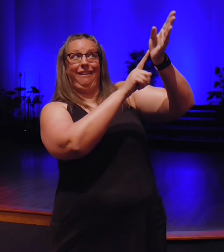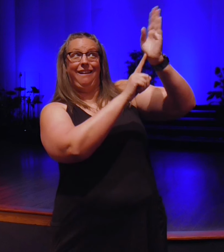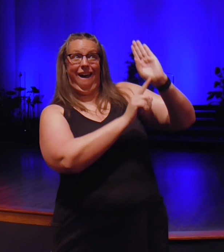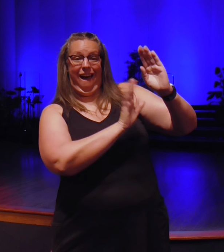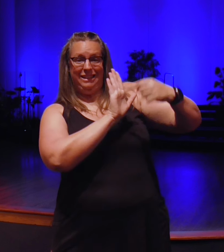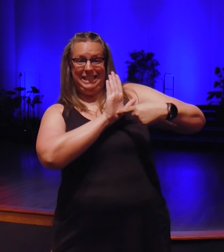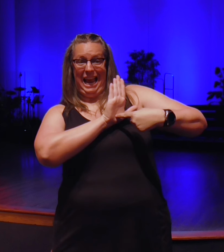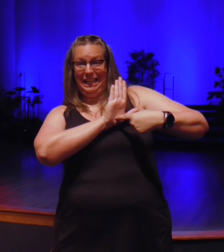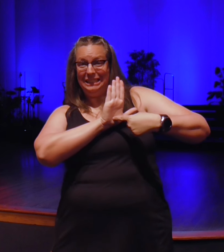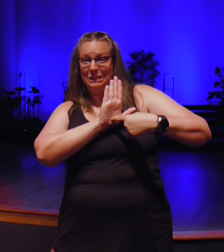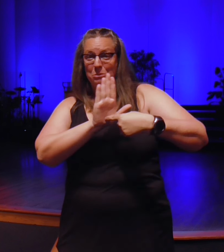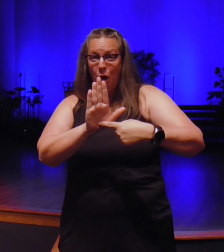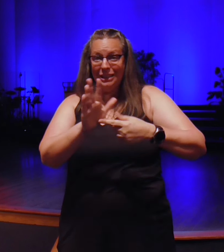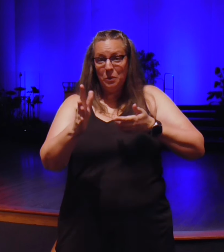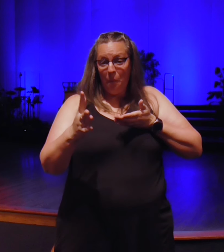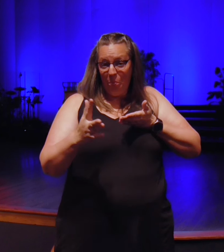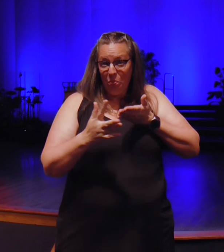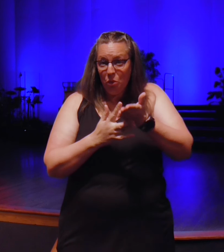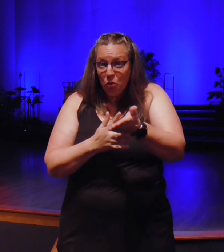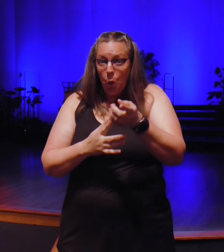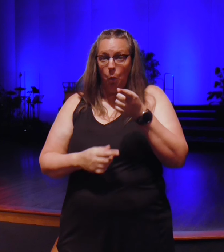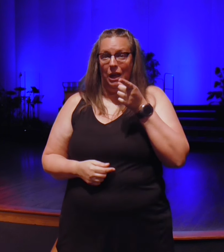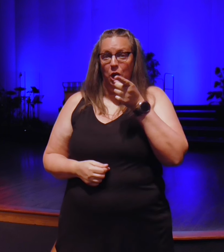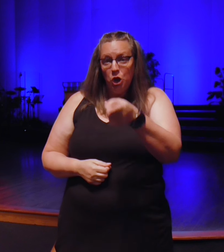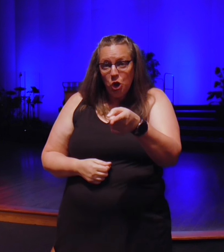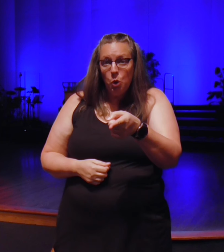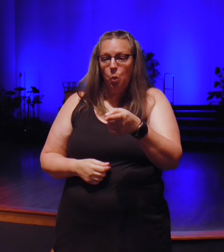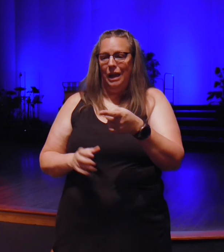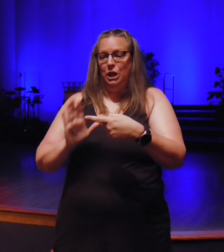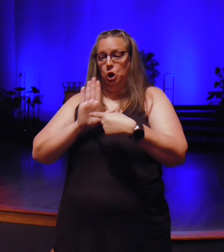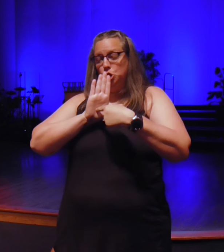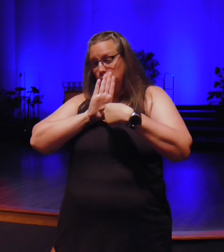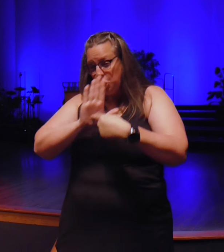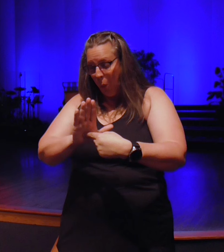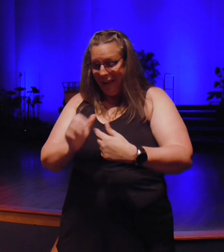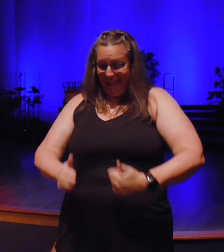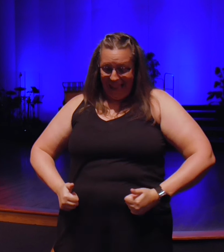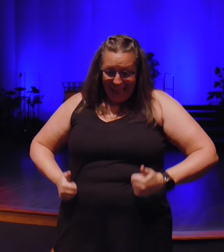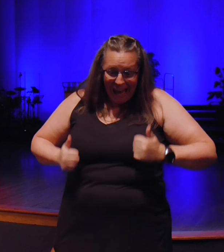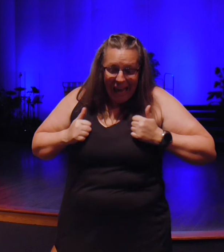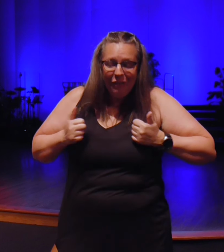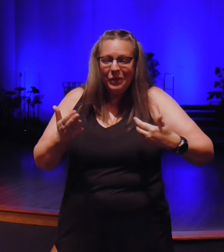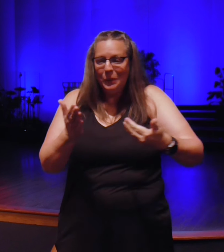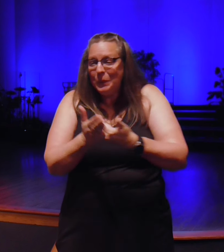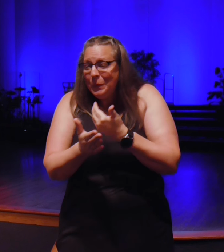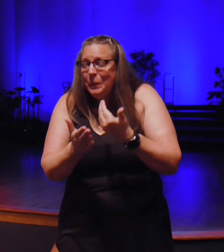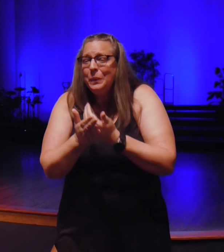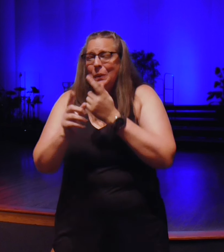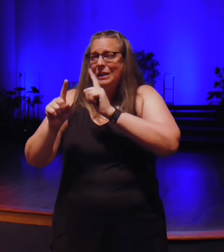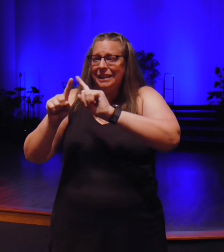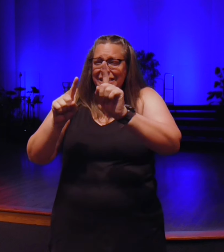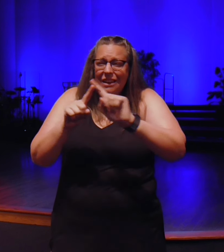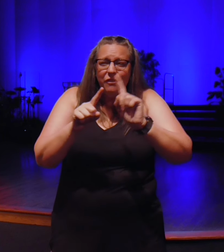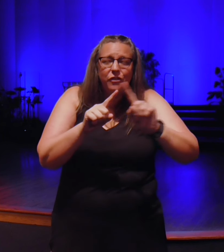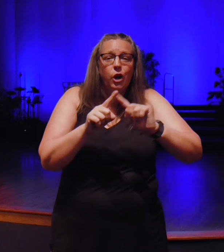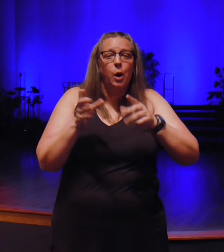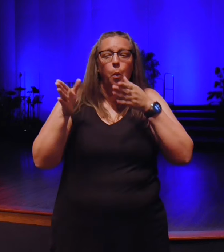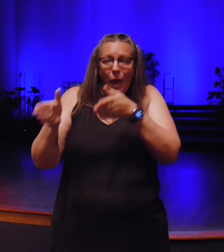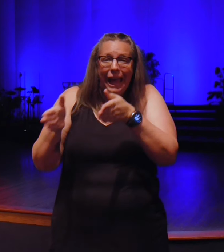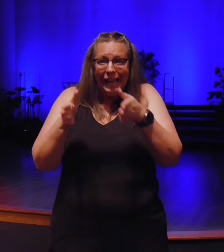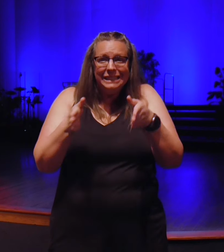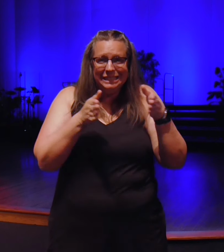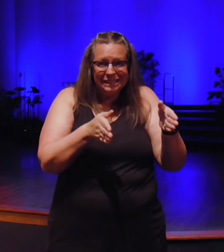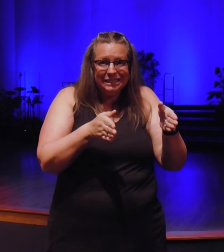capacity to express this thing called life in new and creative ways. Can you hear